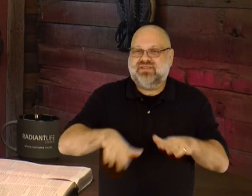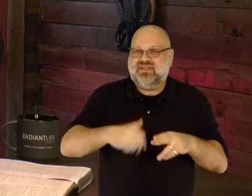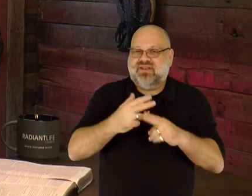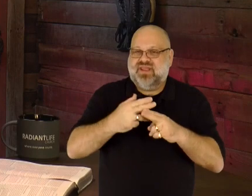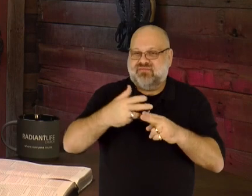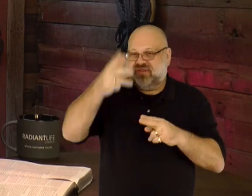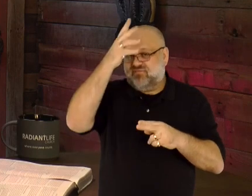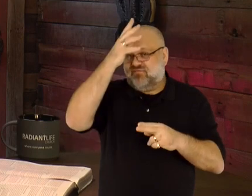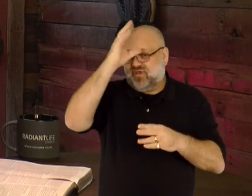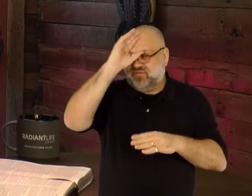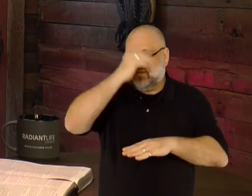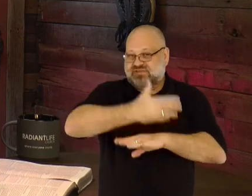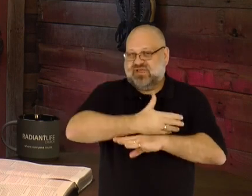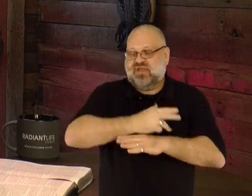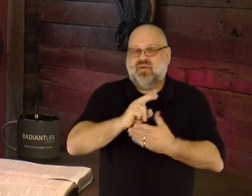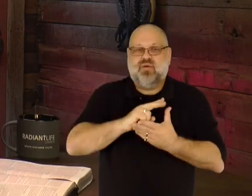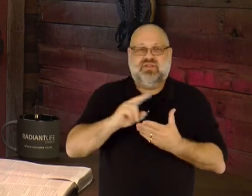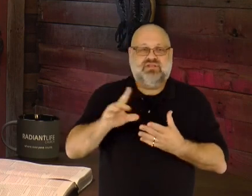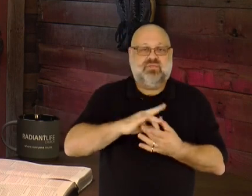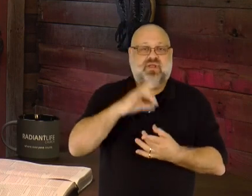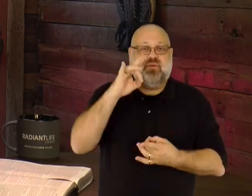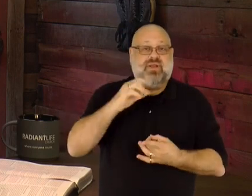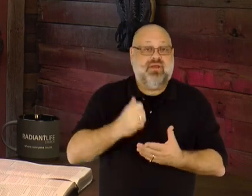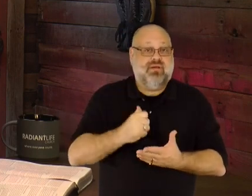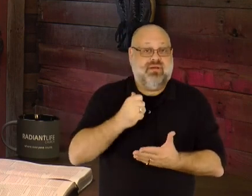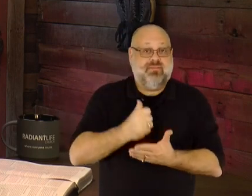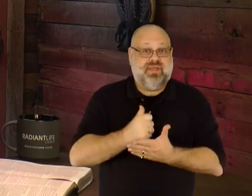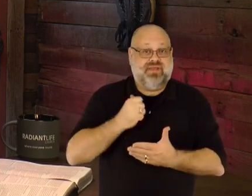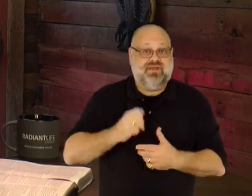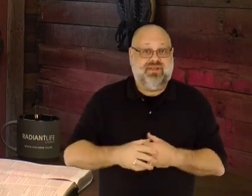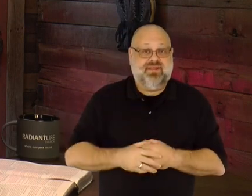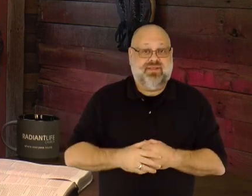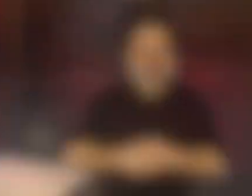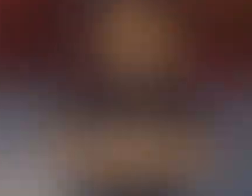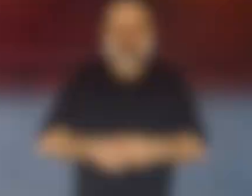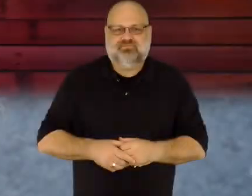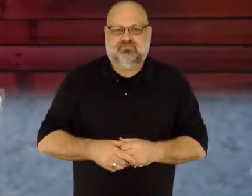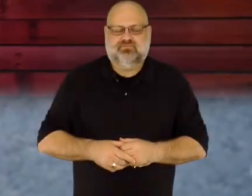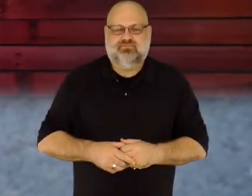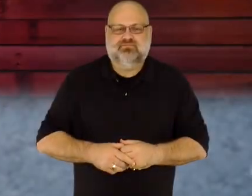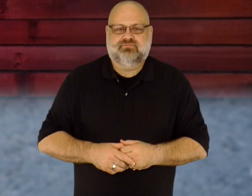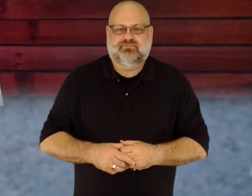the Father, and of the Son, and of the Holy Spirit. Amen.